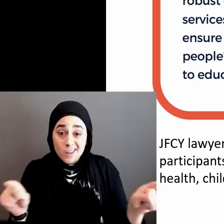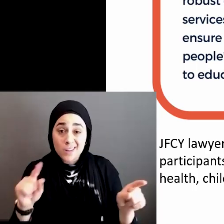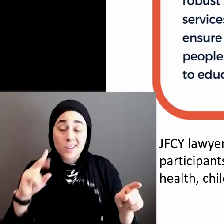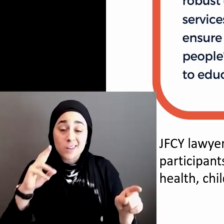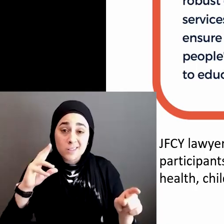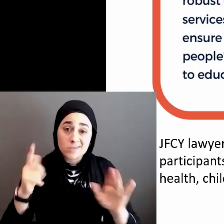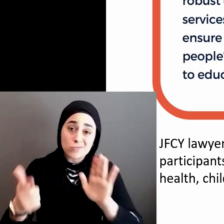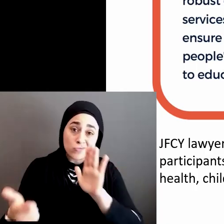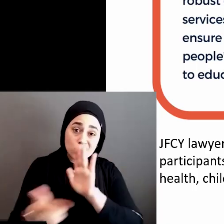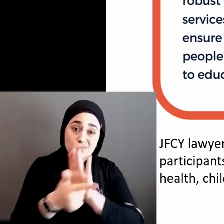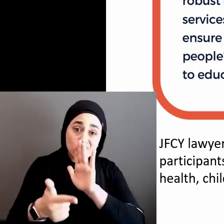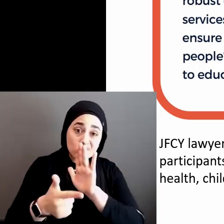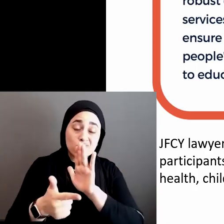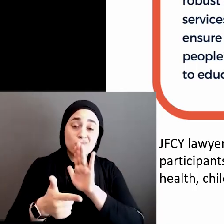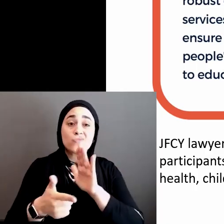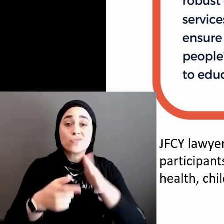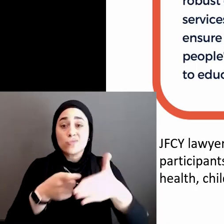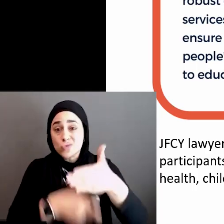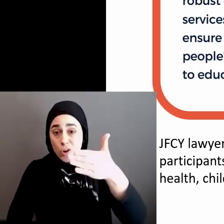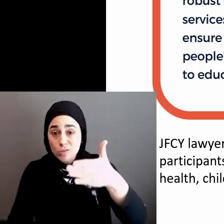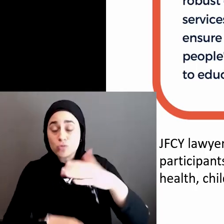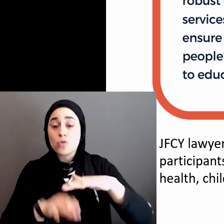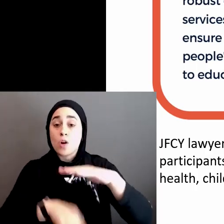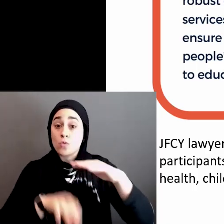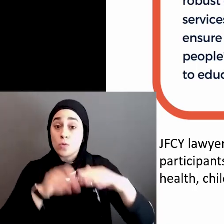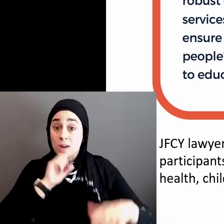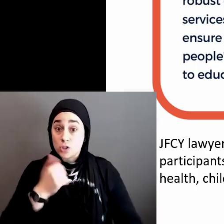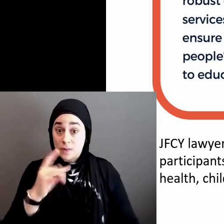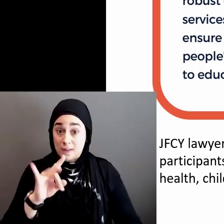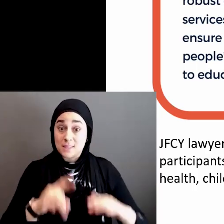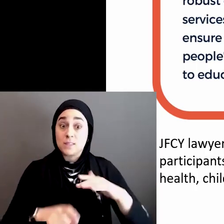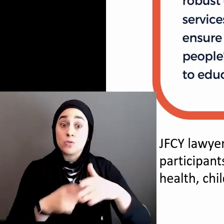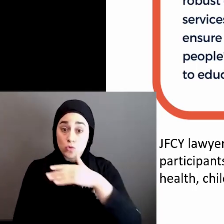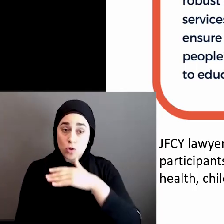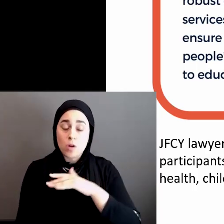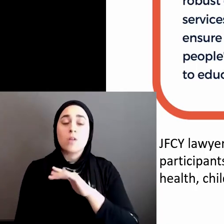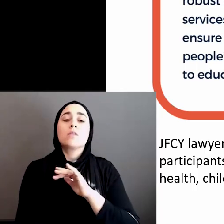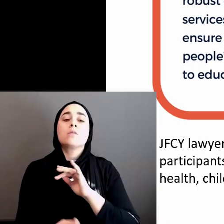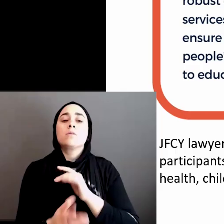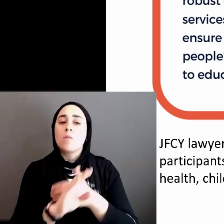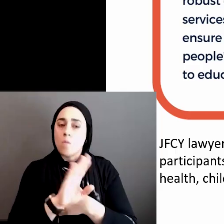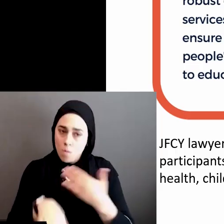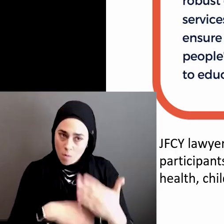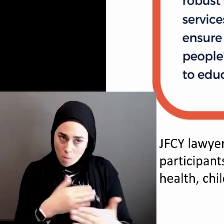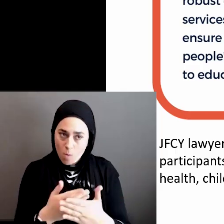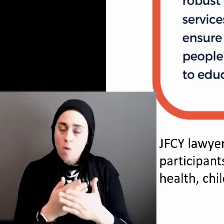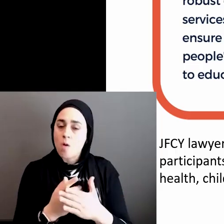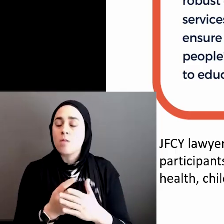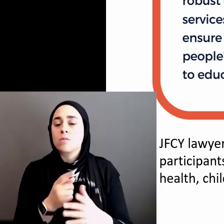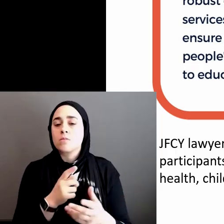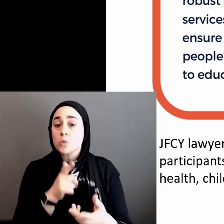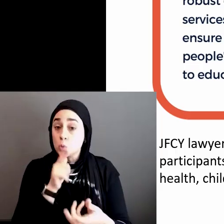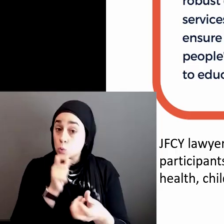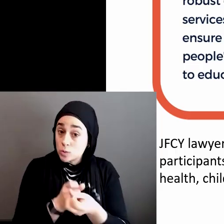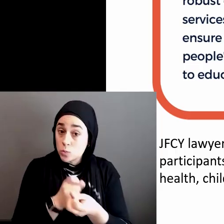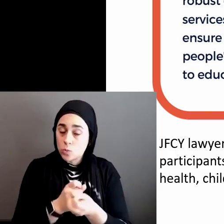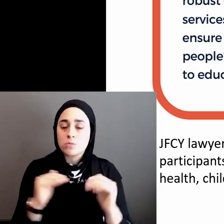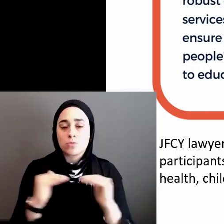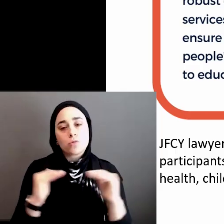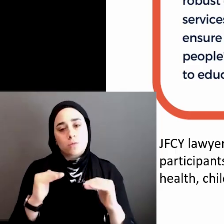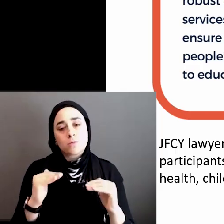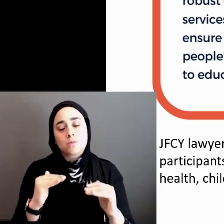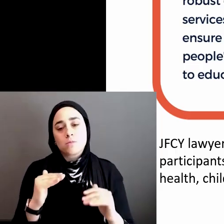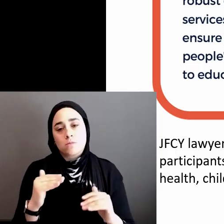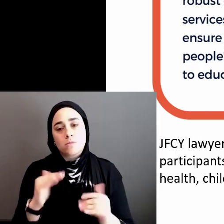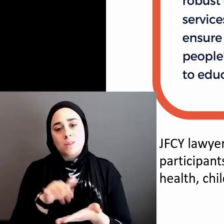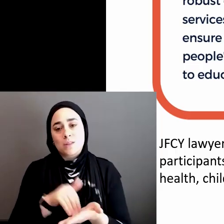anyone charged under that, they were under the age of 18 at the time they were charged. They're all at the Justice Centre in Toronto. So